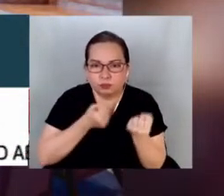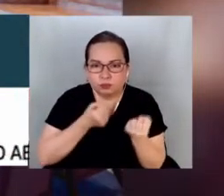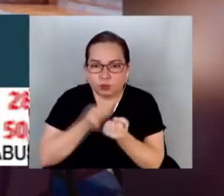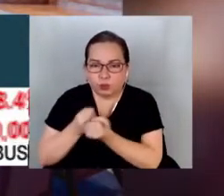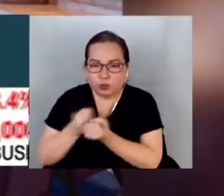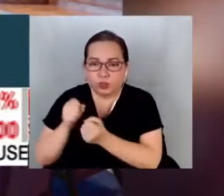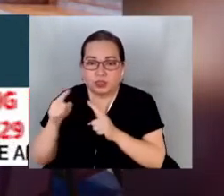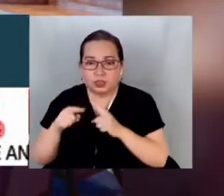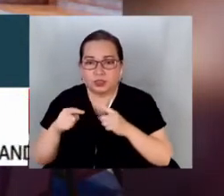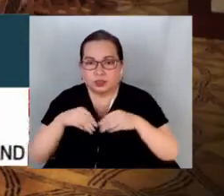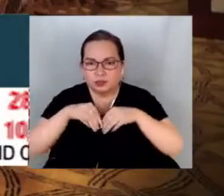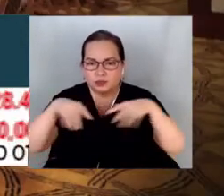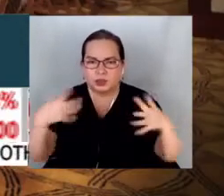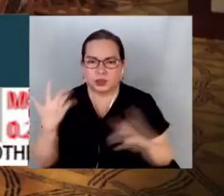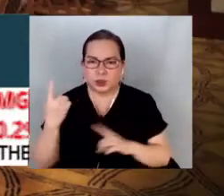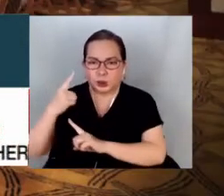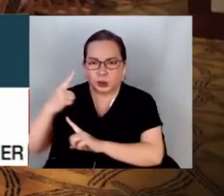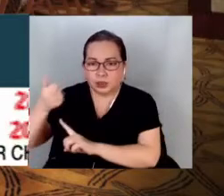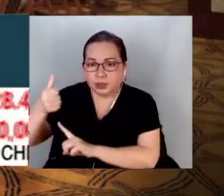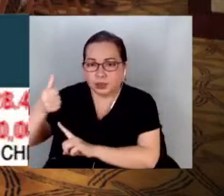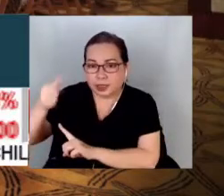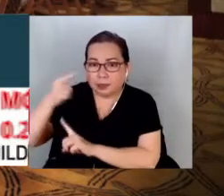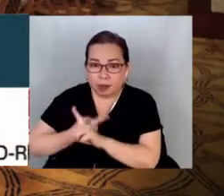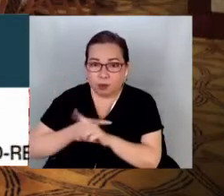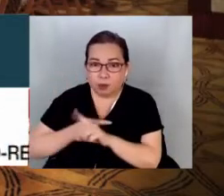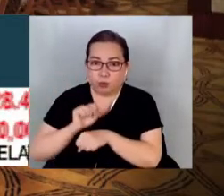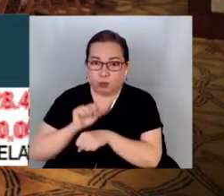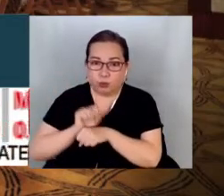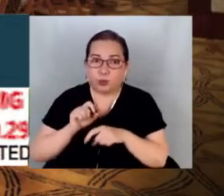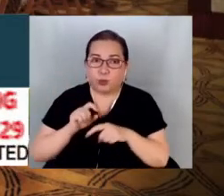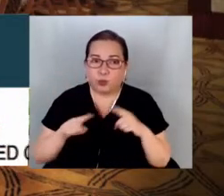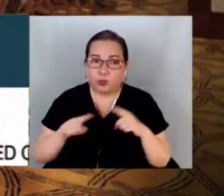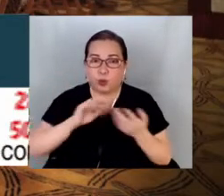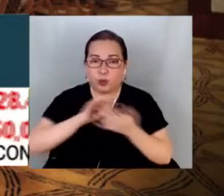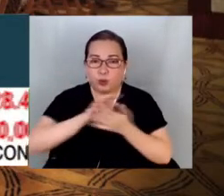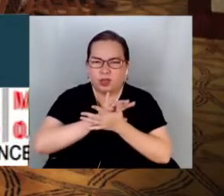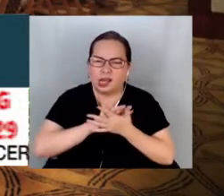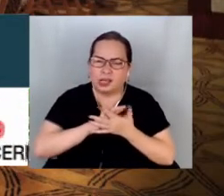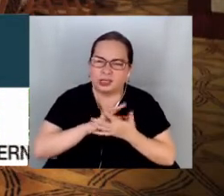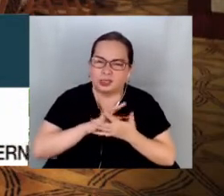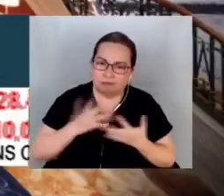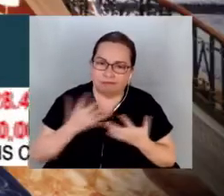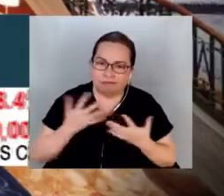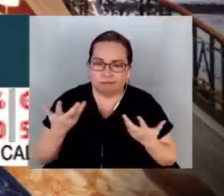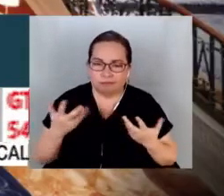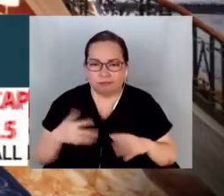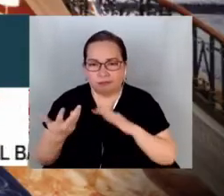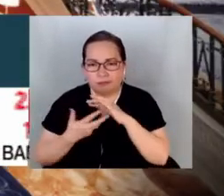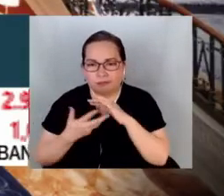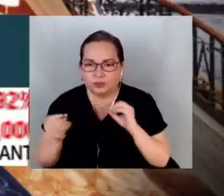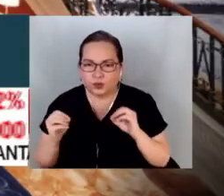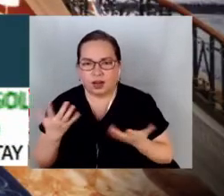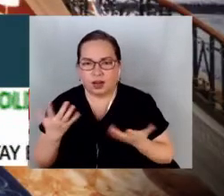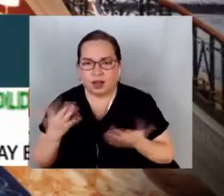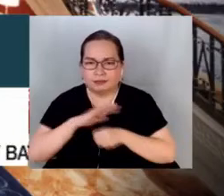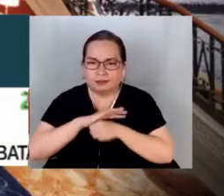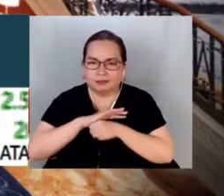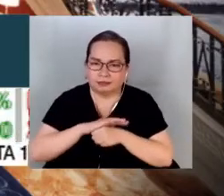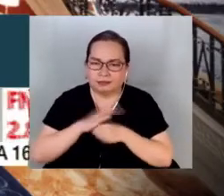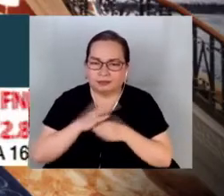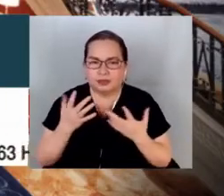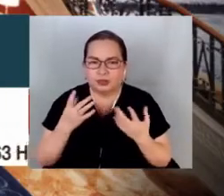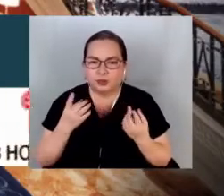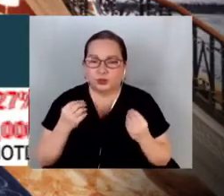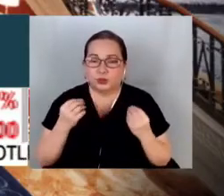employees for the past 10 months. But the pandemic has resulted in increasing financial pressure on the company. The hotel adds it has decided